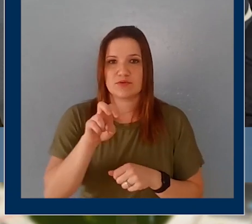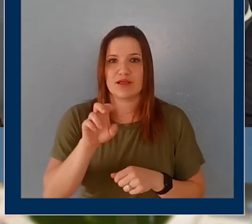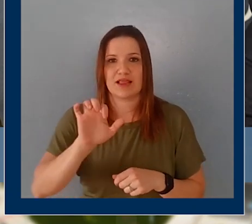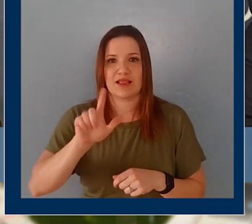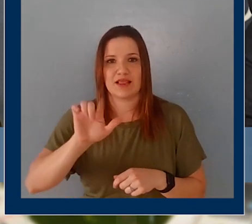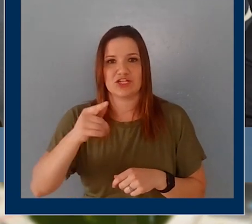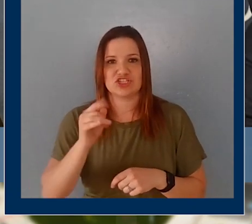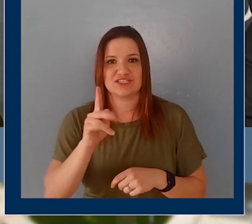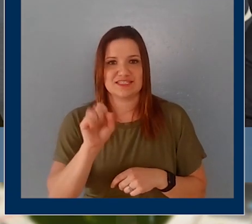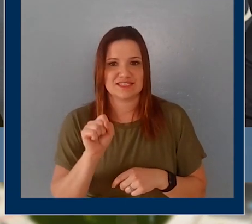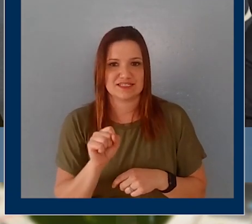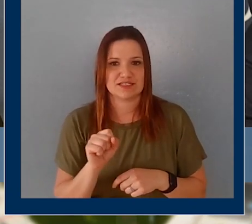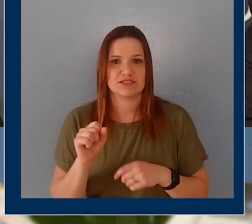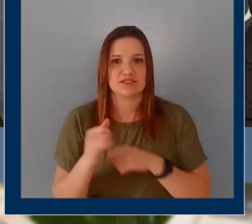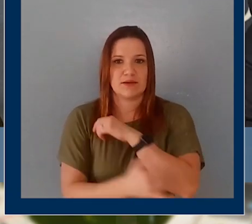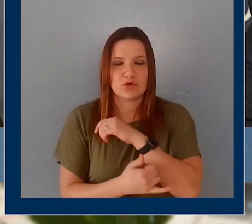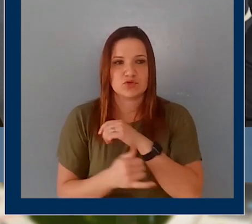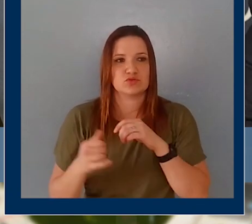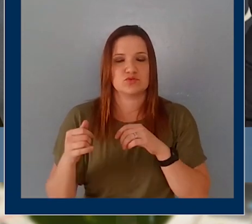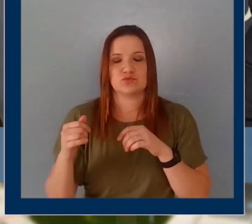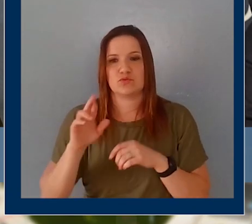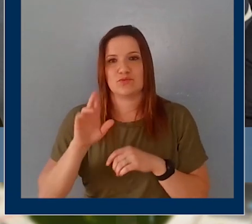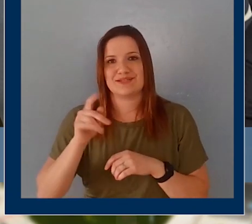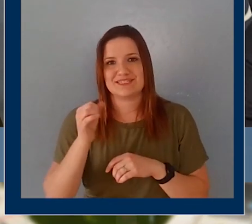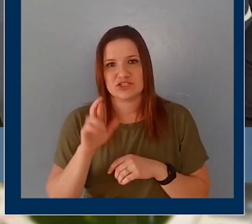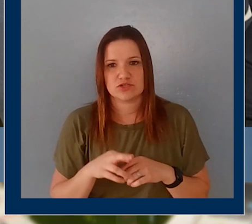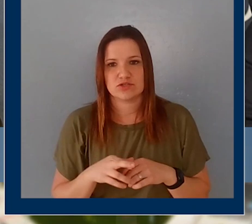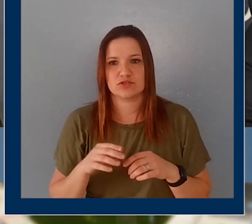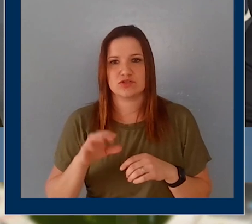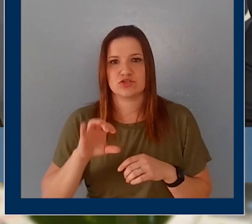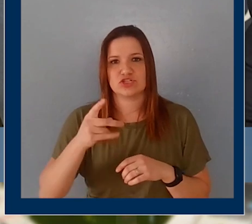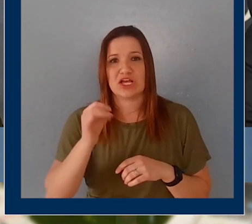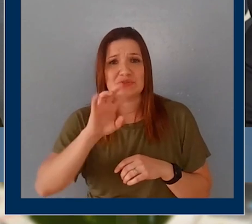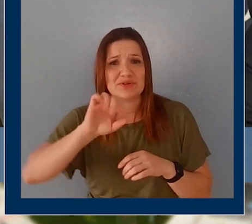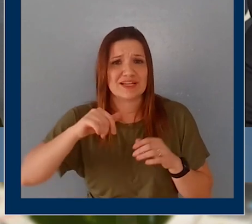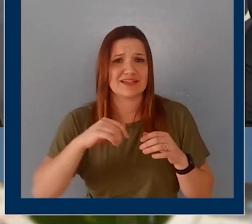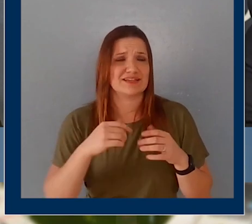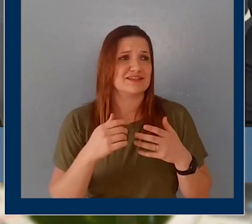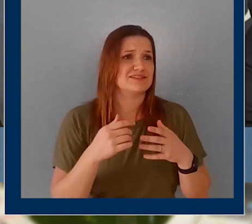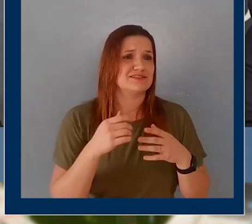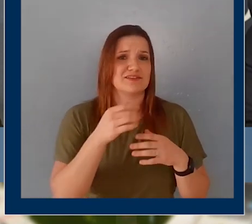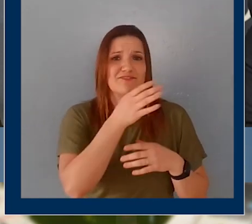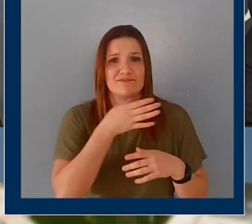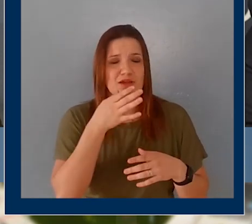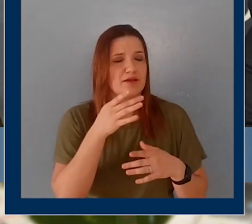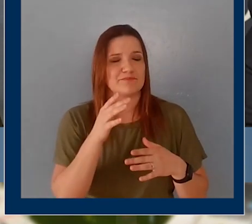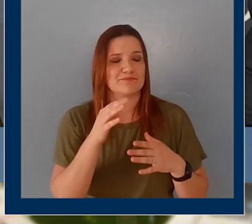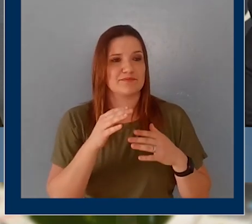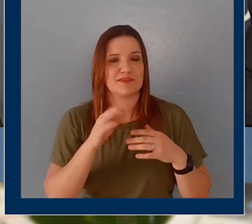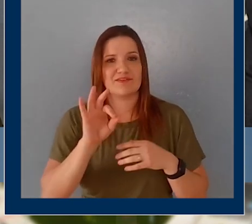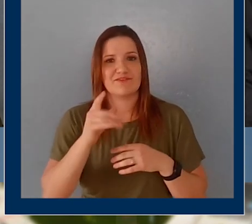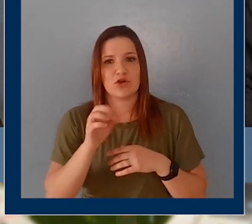residential, and sheltering facilities, critical manufacturing, prisons, incarcerated folks that are in